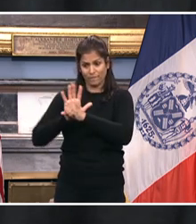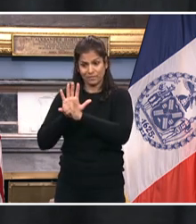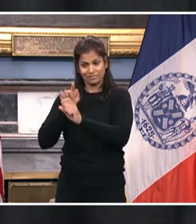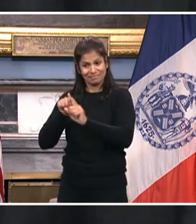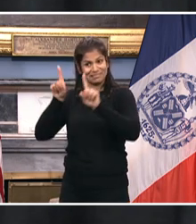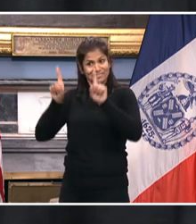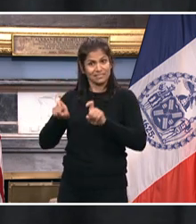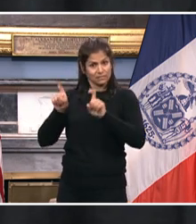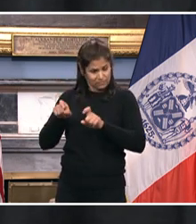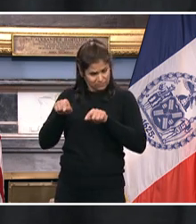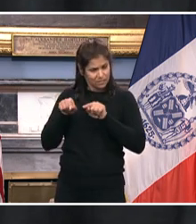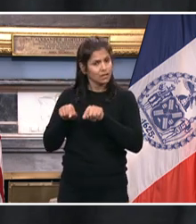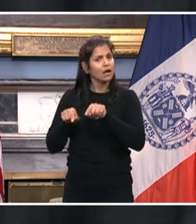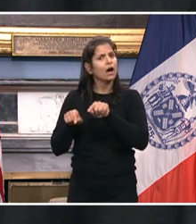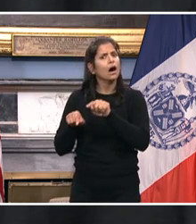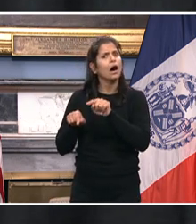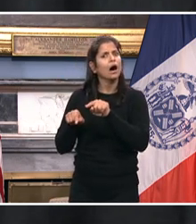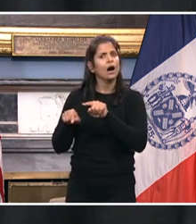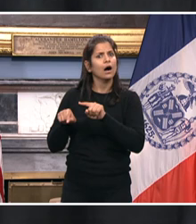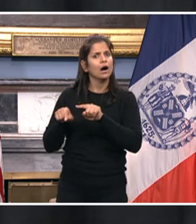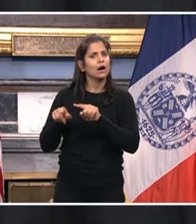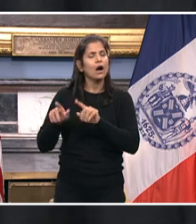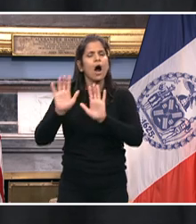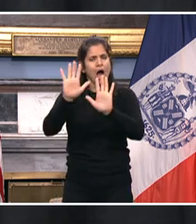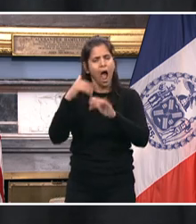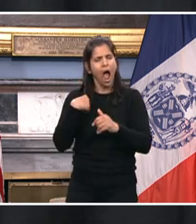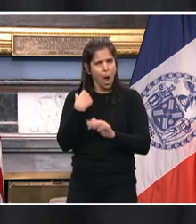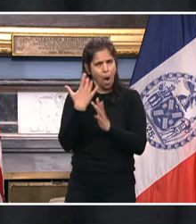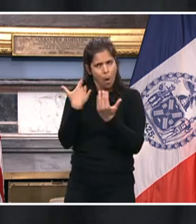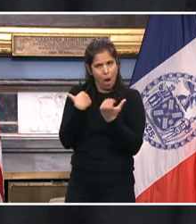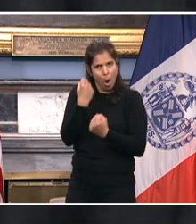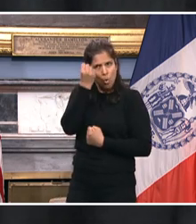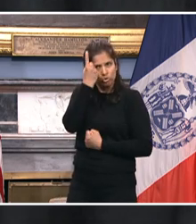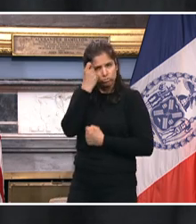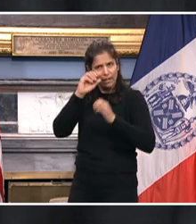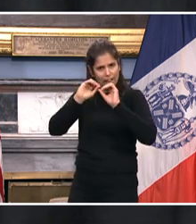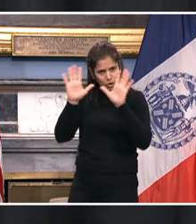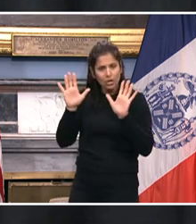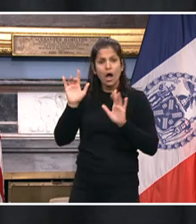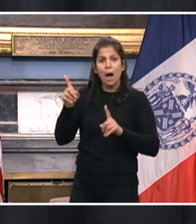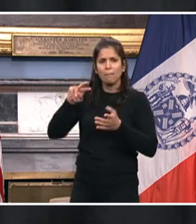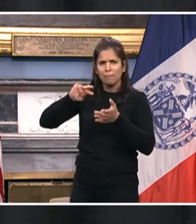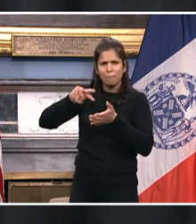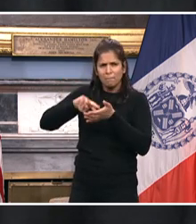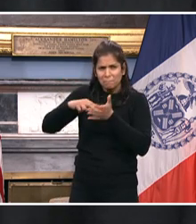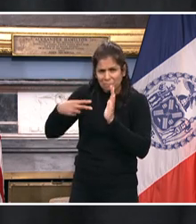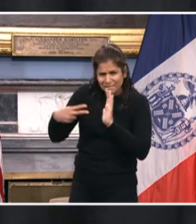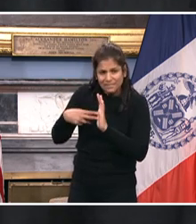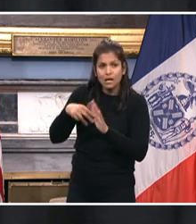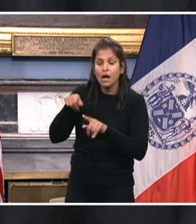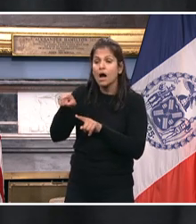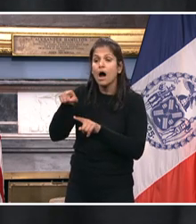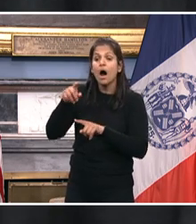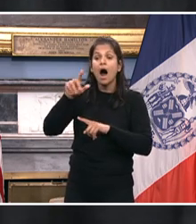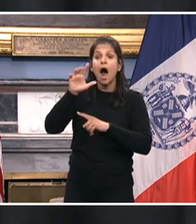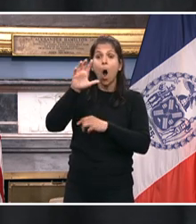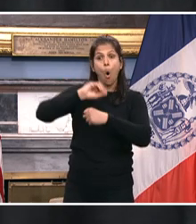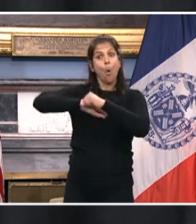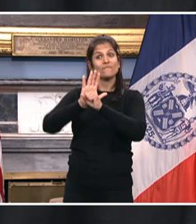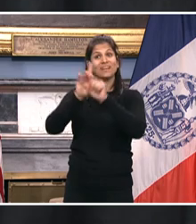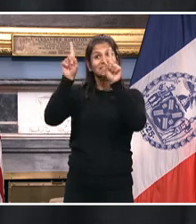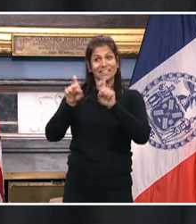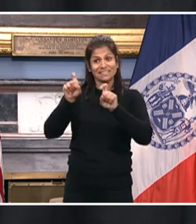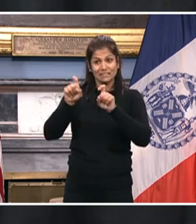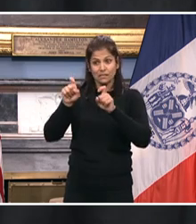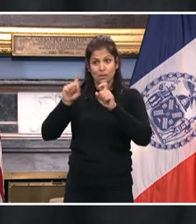we need to, you know, to complete widespread testing? We need a lot more. We're working right